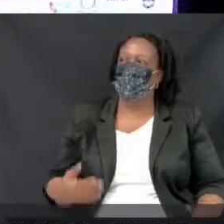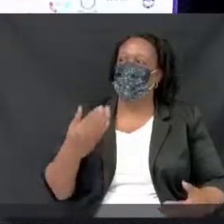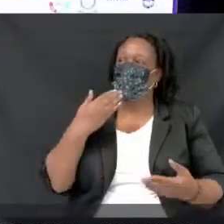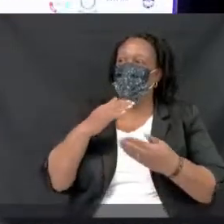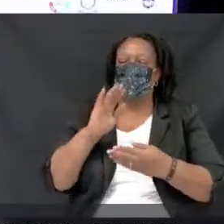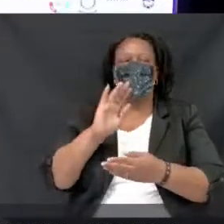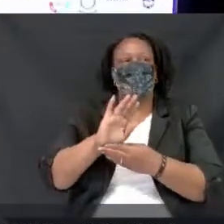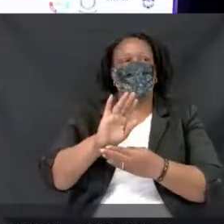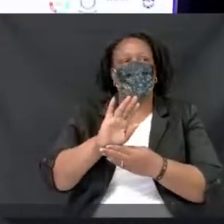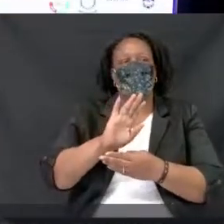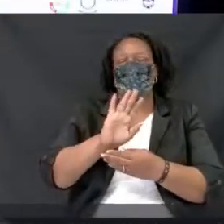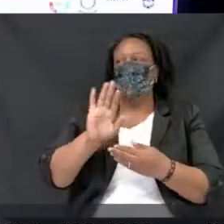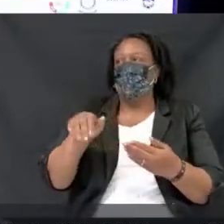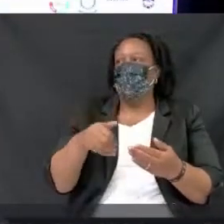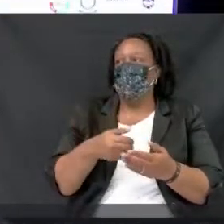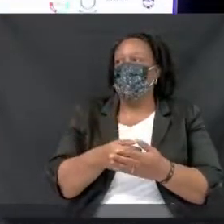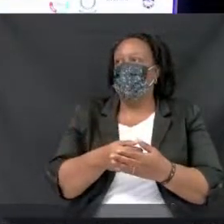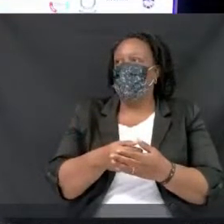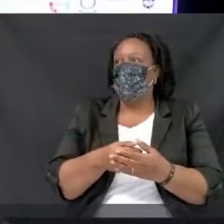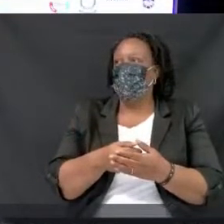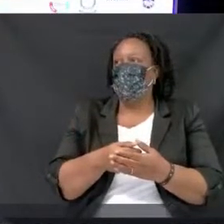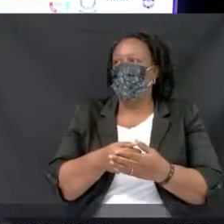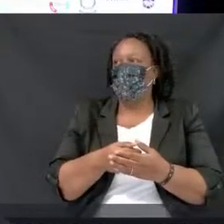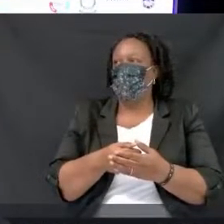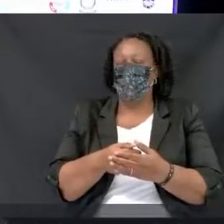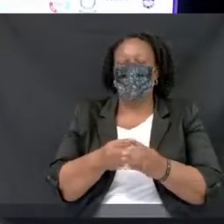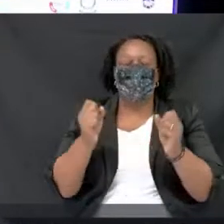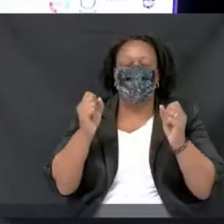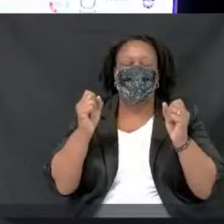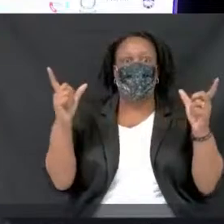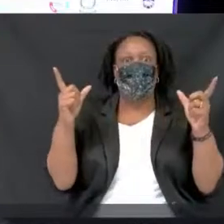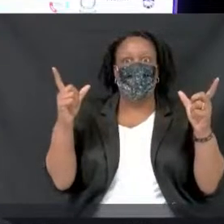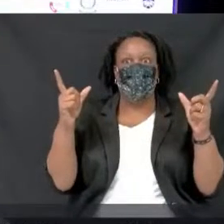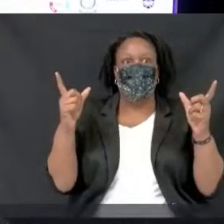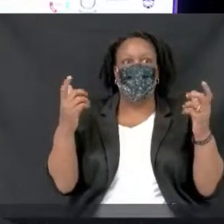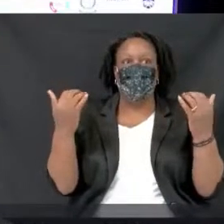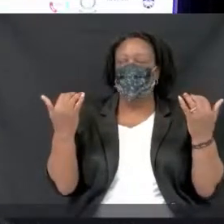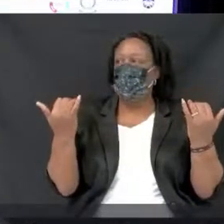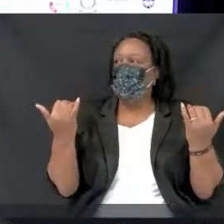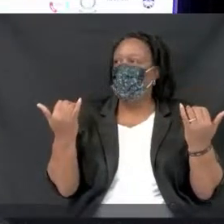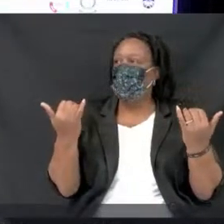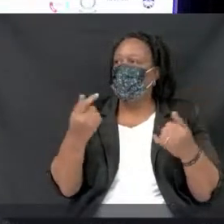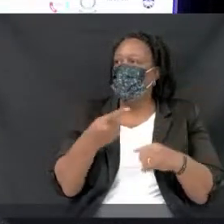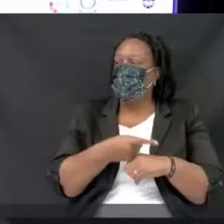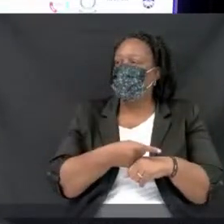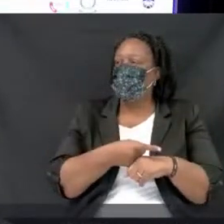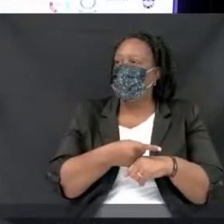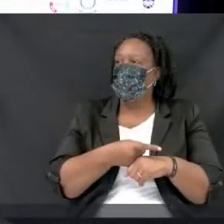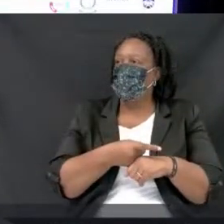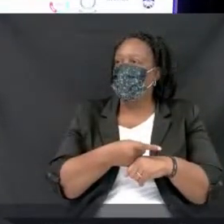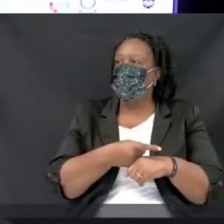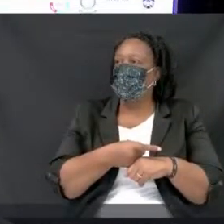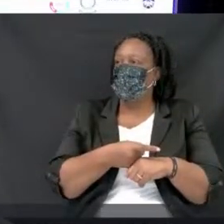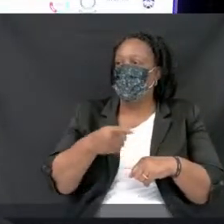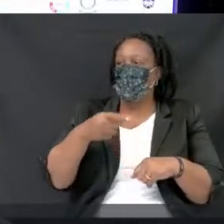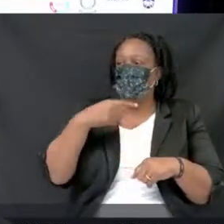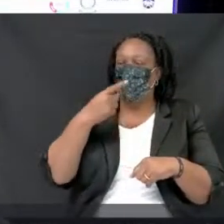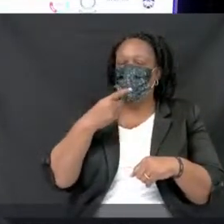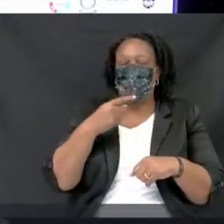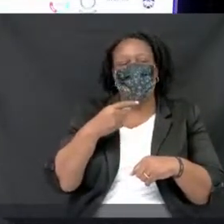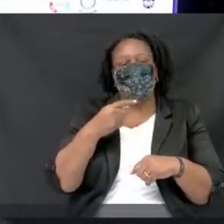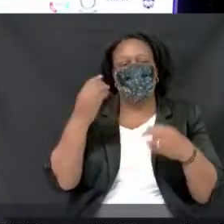or good evening, everyone. This is a surprise to me. At one point today, the Attorney General told me I should have taken the day off.